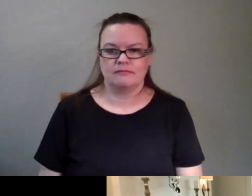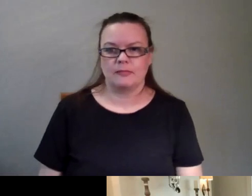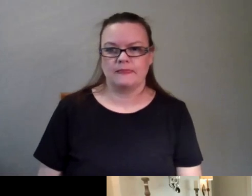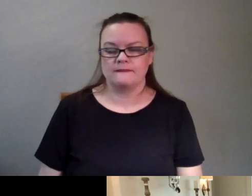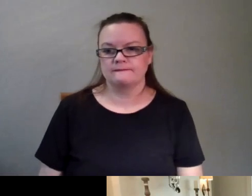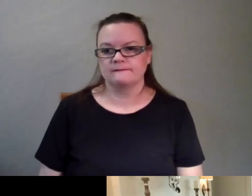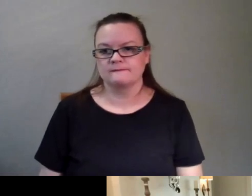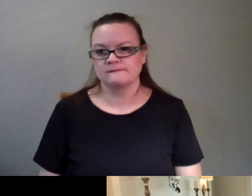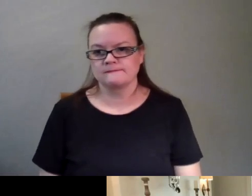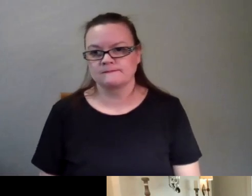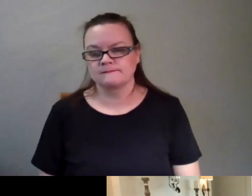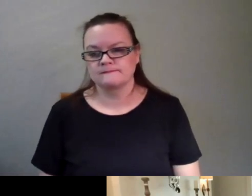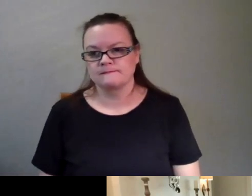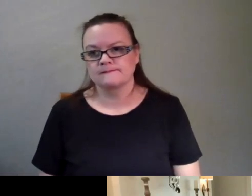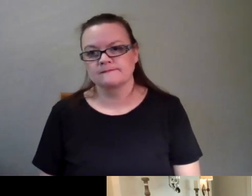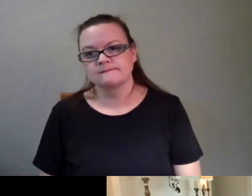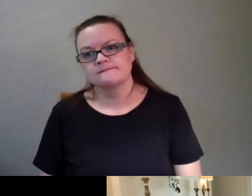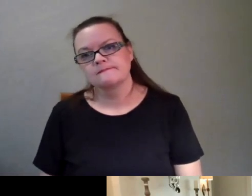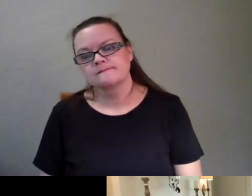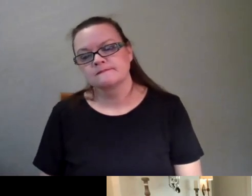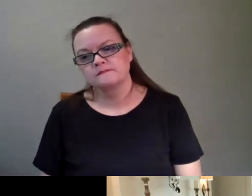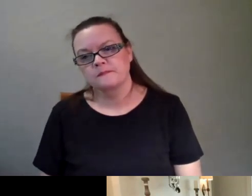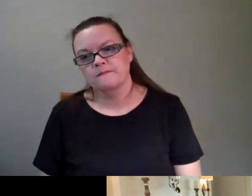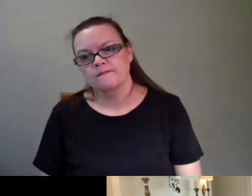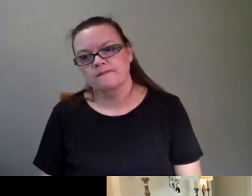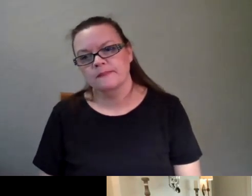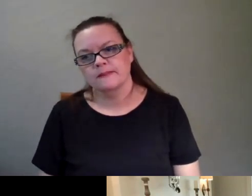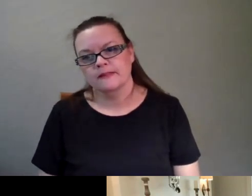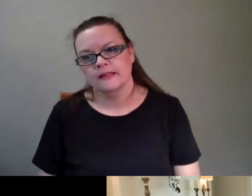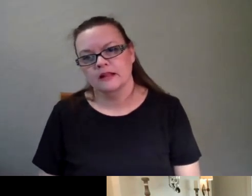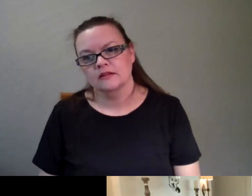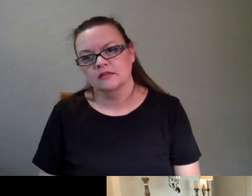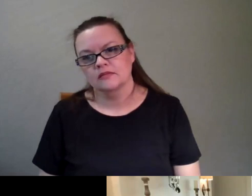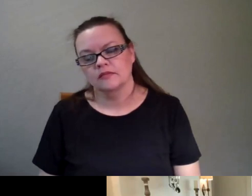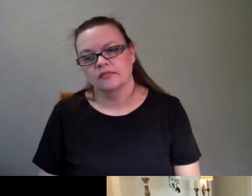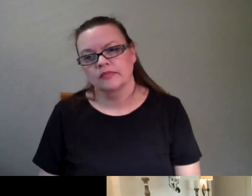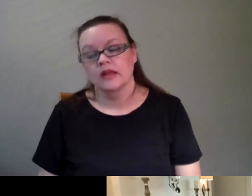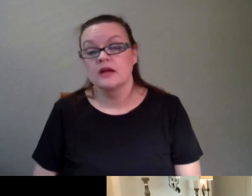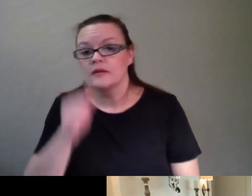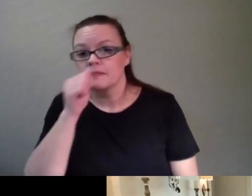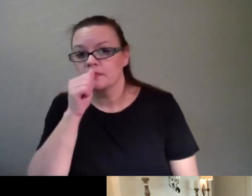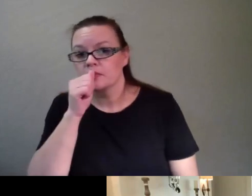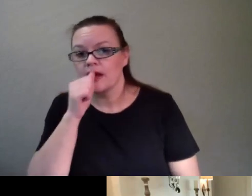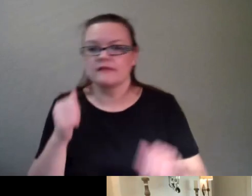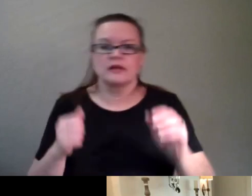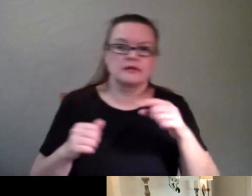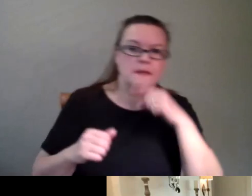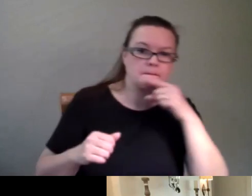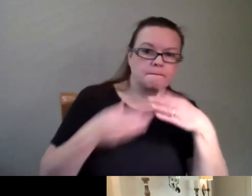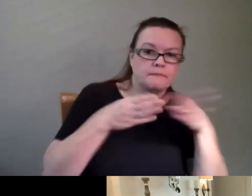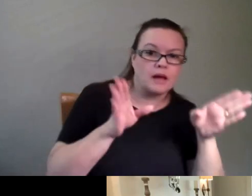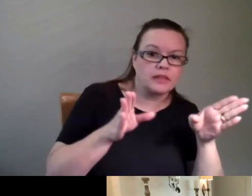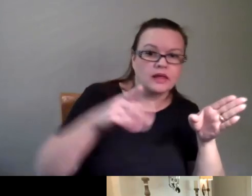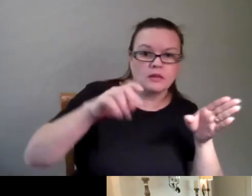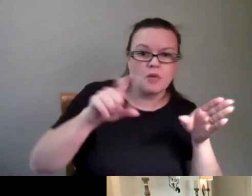And that led to a lot of people, including, quite frankly, public polls, that they try to pull the sample. In